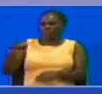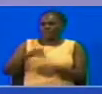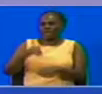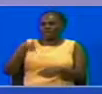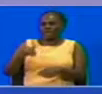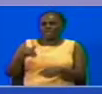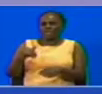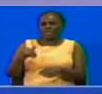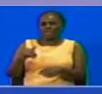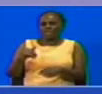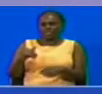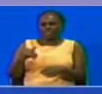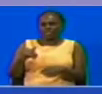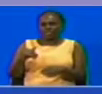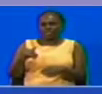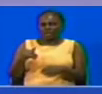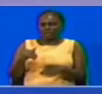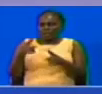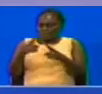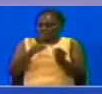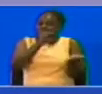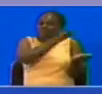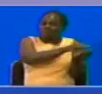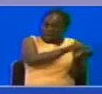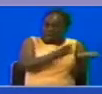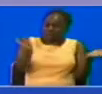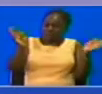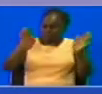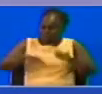it may not affect Nakumat. But if a bank collapses, it has a systemic effect.